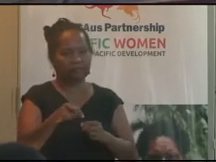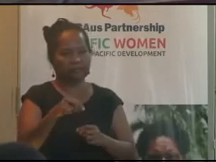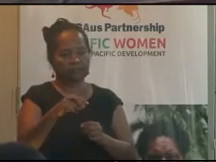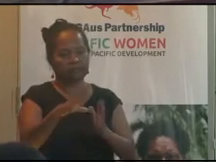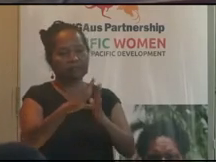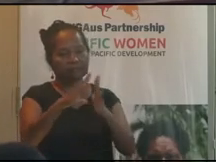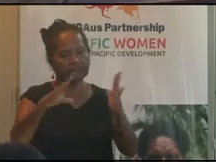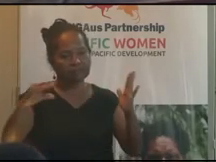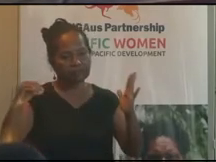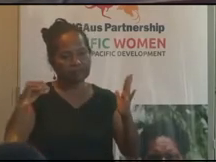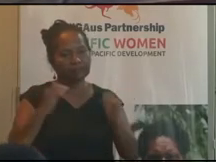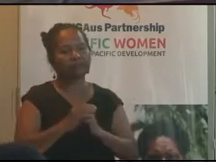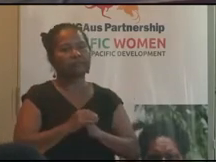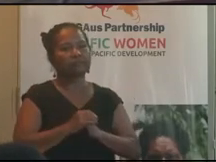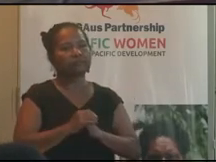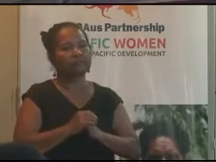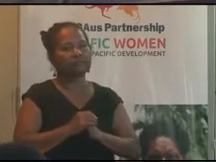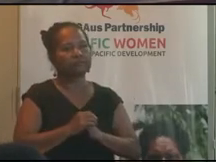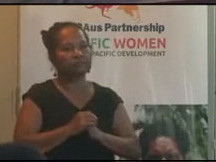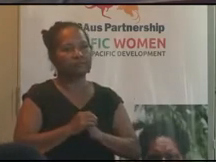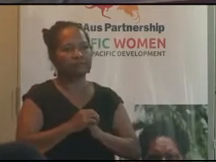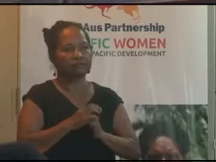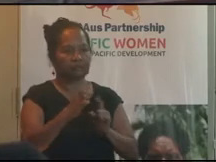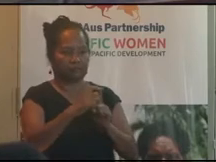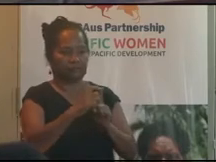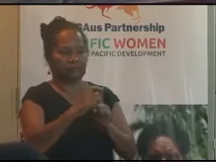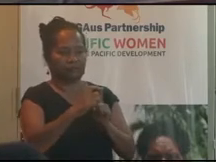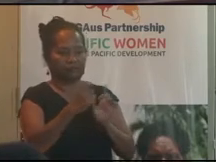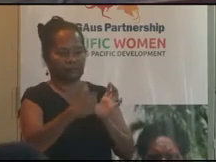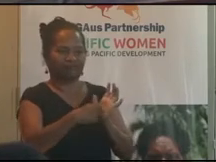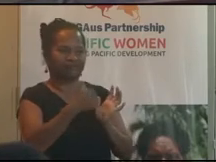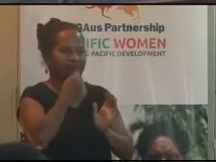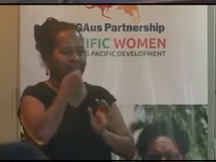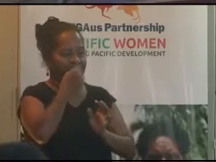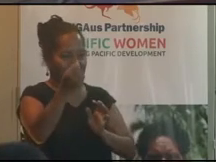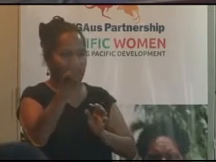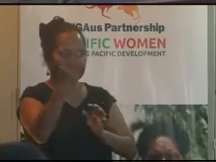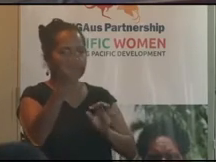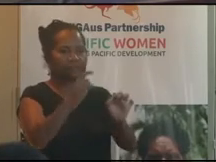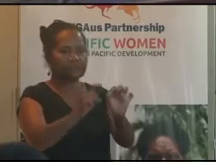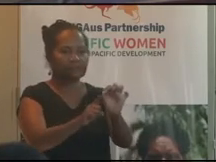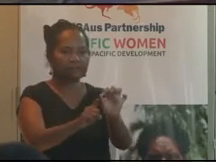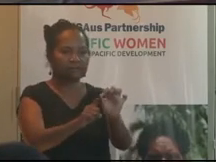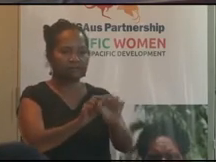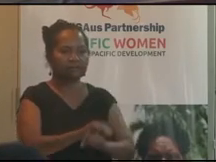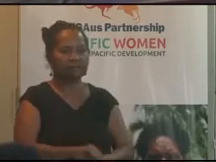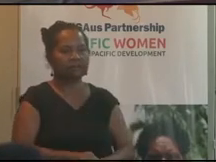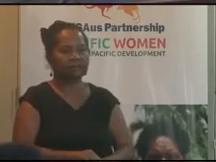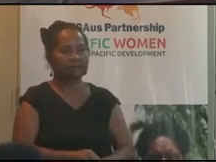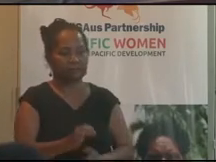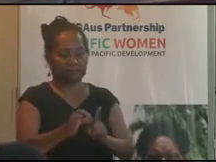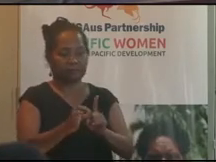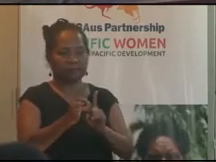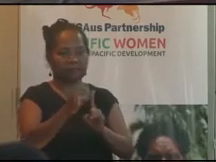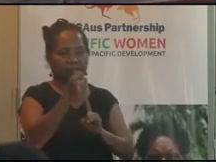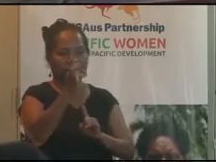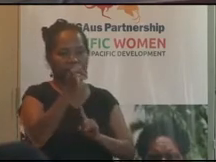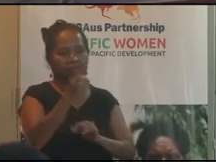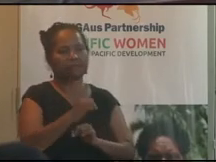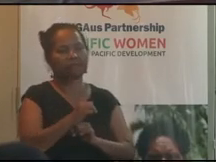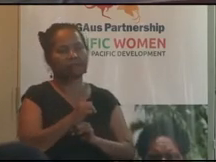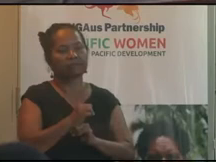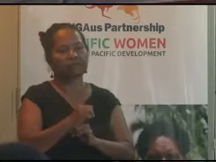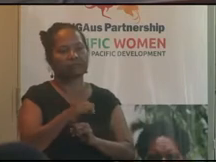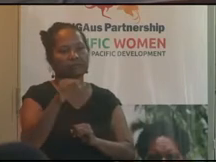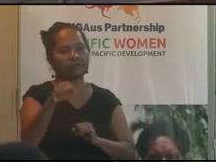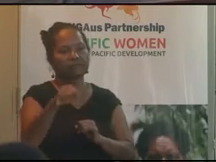country? And sorry, Doctor, I'm asking you about three questions, if that's all right. The politics of Papua New Guinea takes place in a